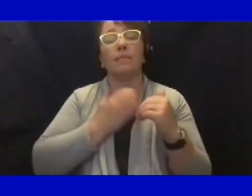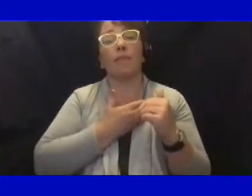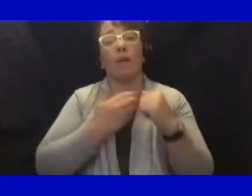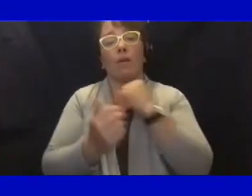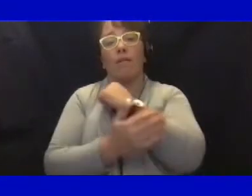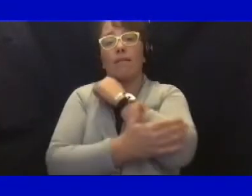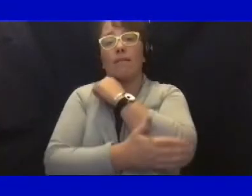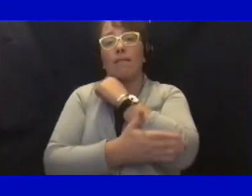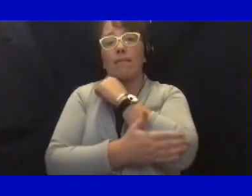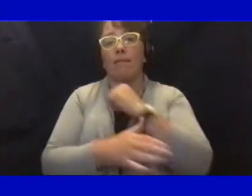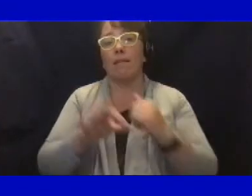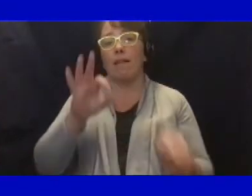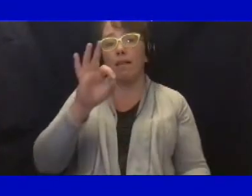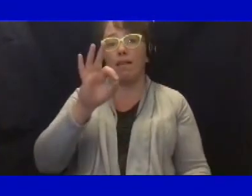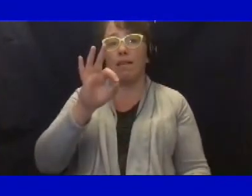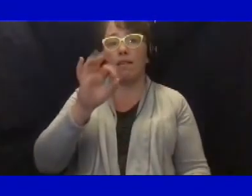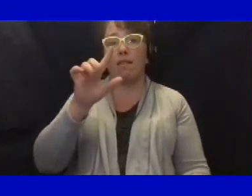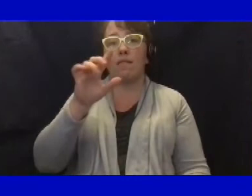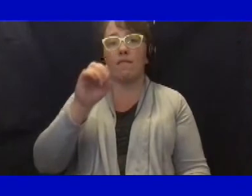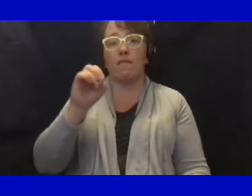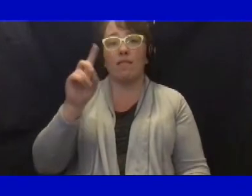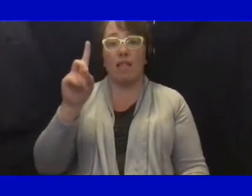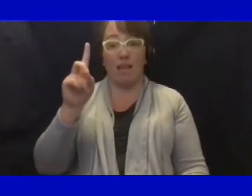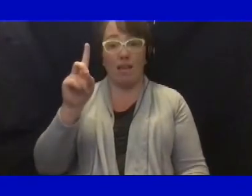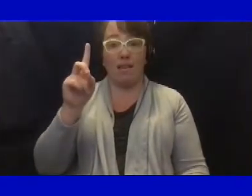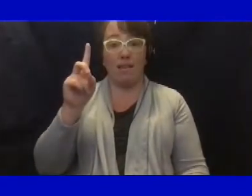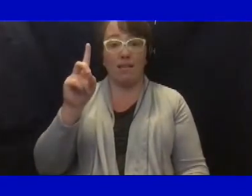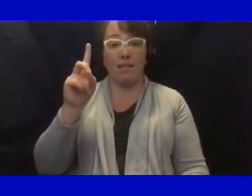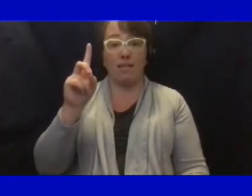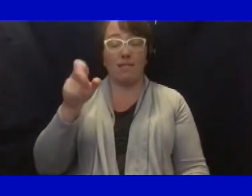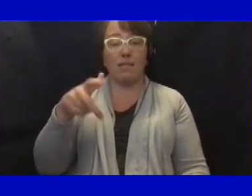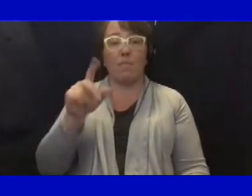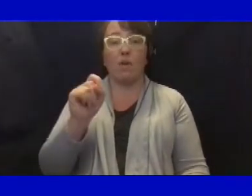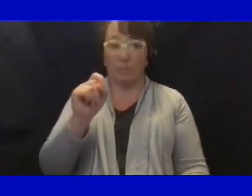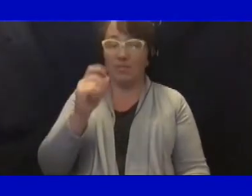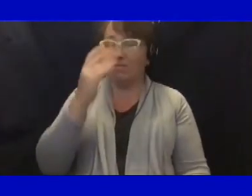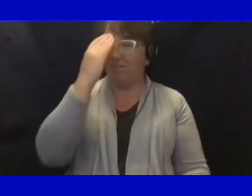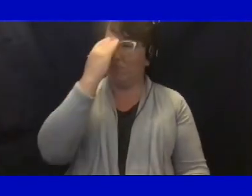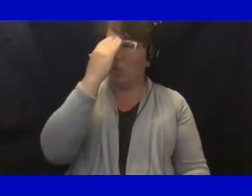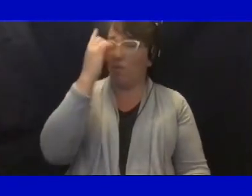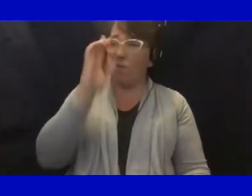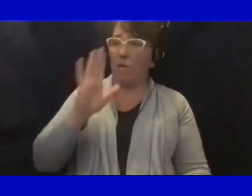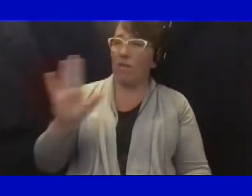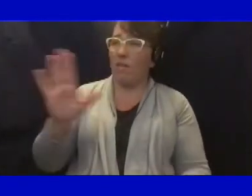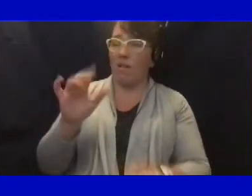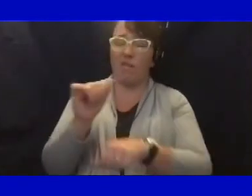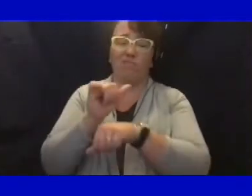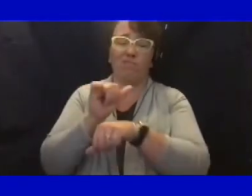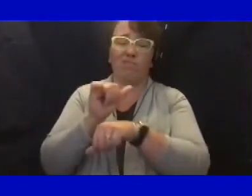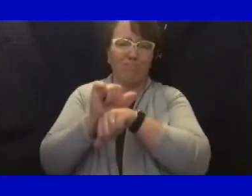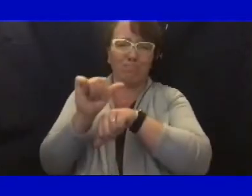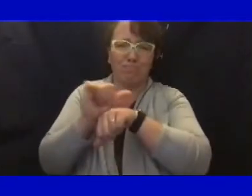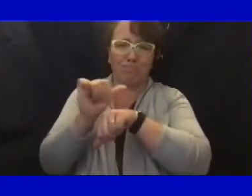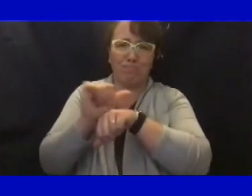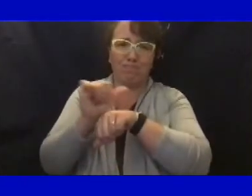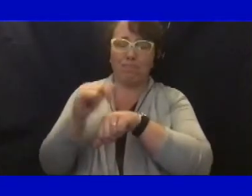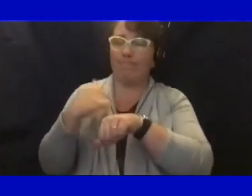and known all over the world for their skills and hard work. I have the utmost confidence in their